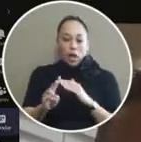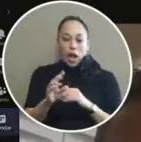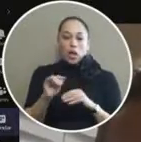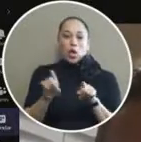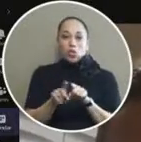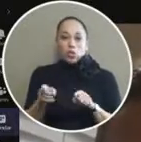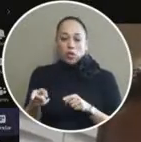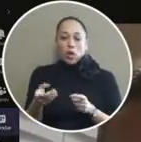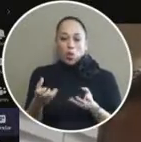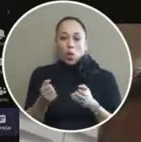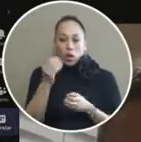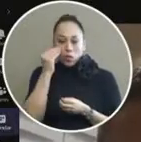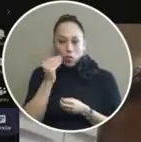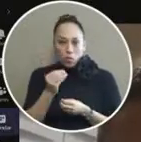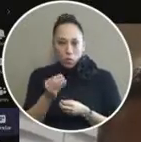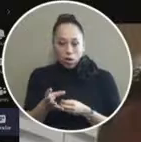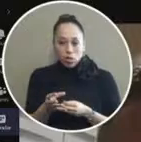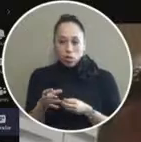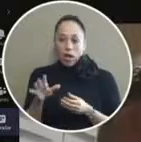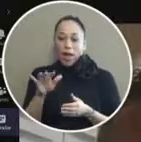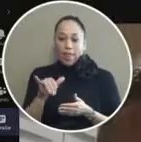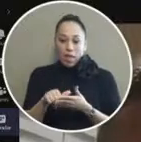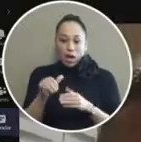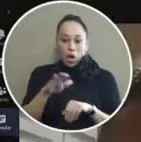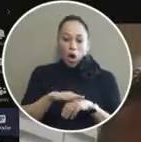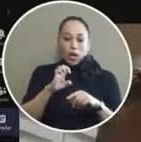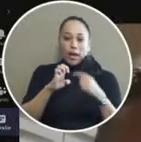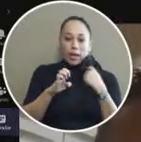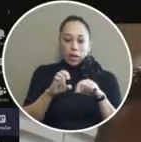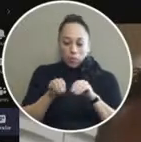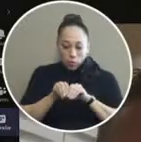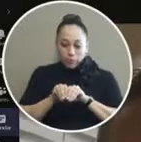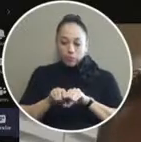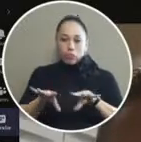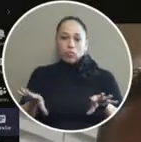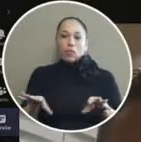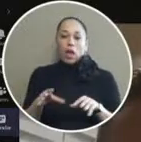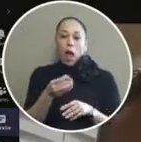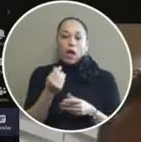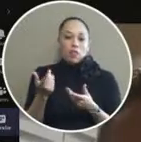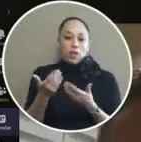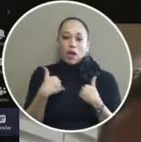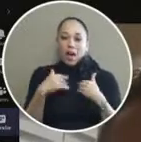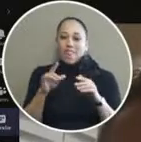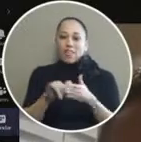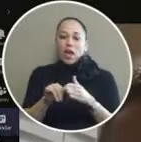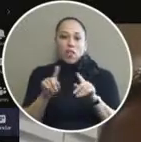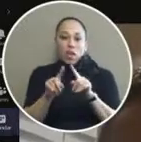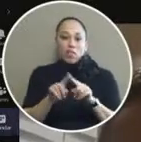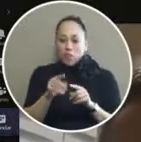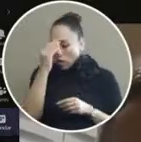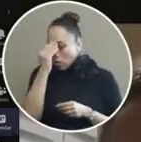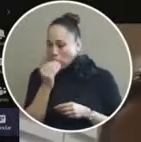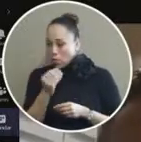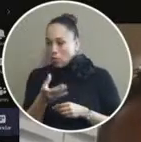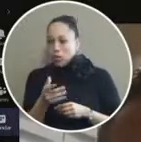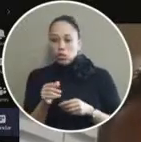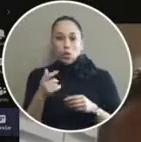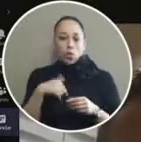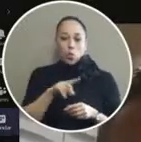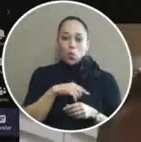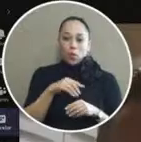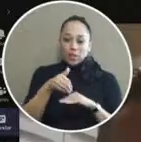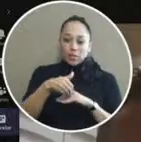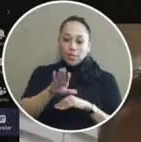they want information, and they are on our email distribution, and they do get these different information pieces that we send. And